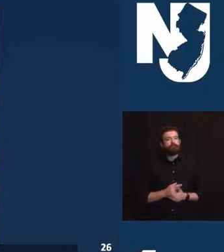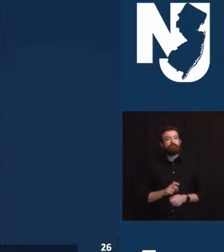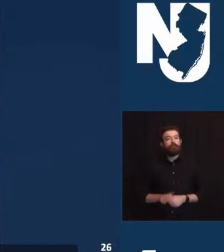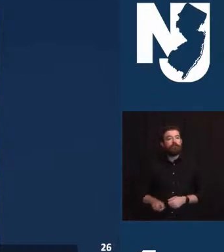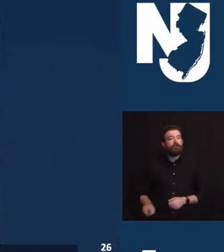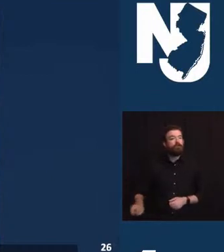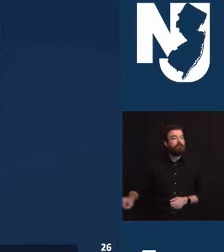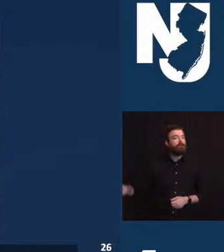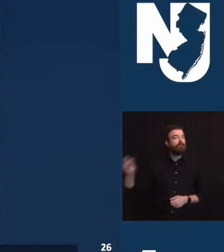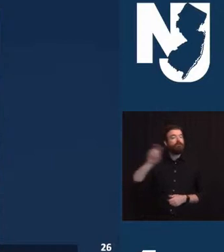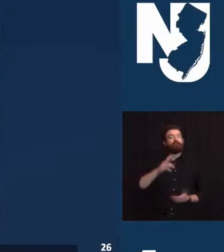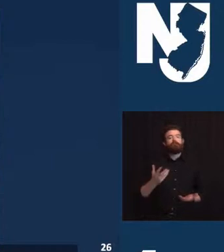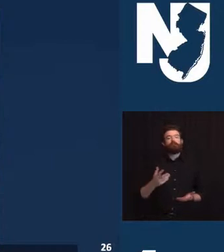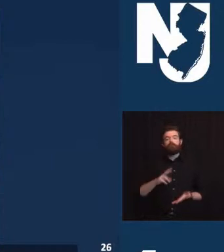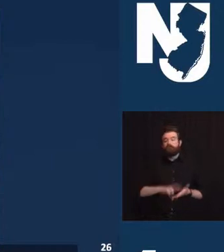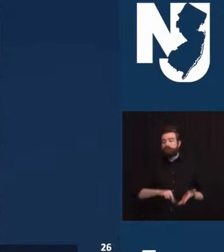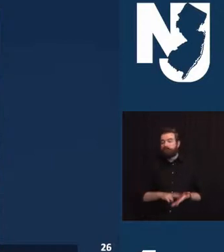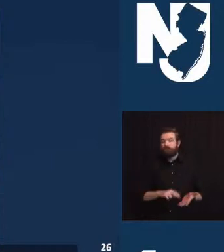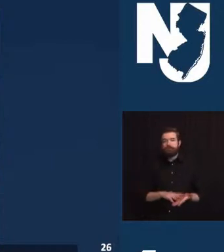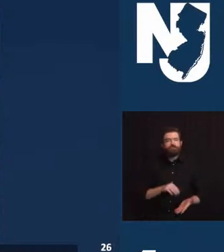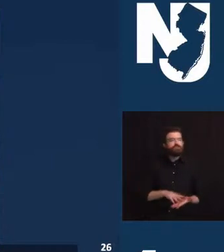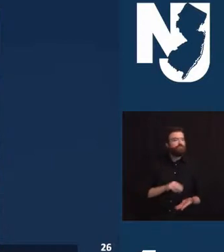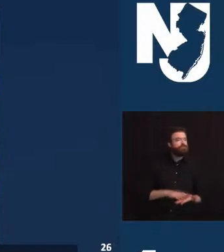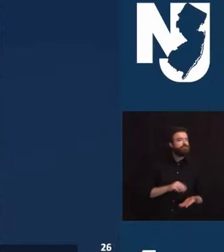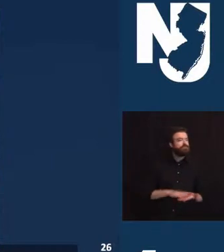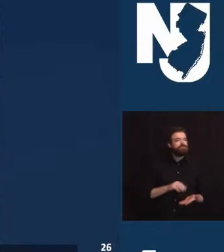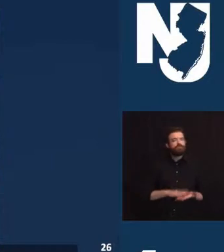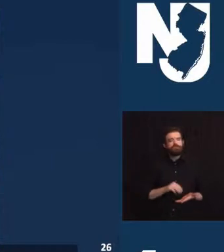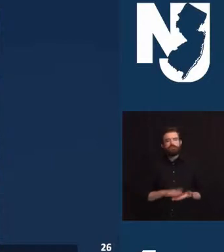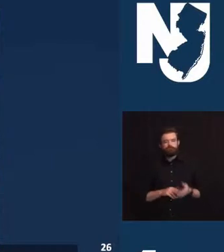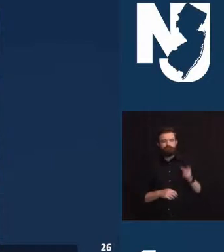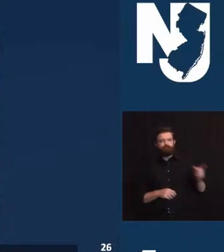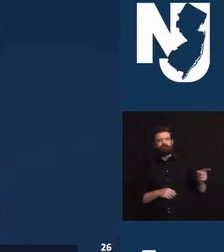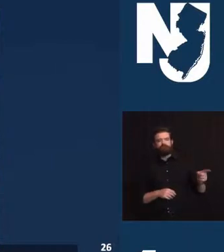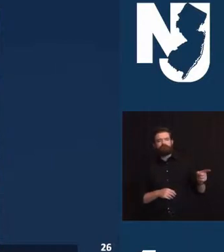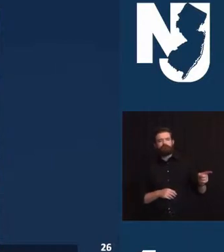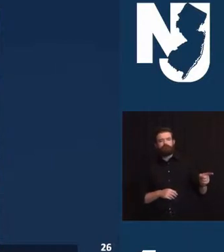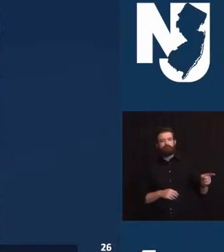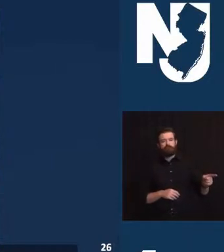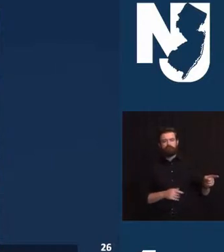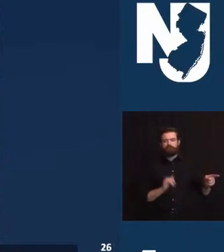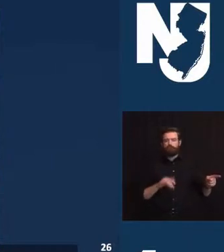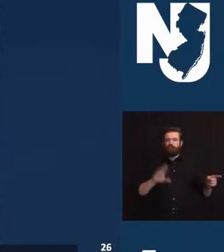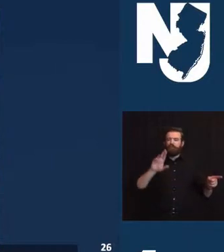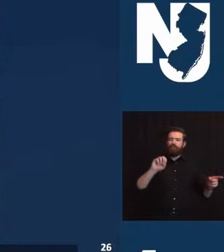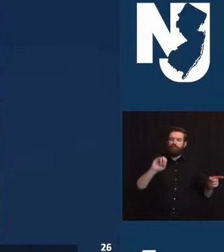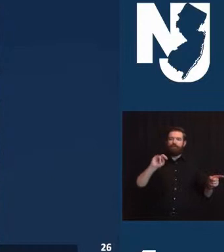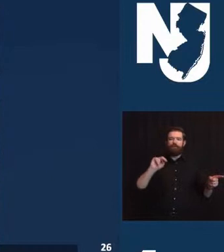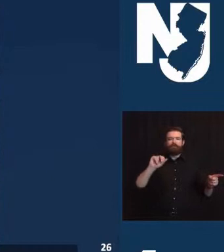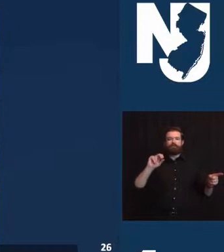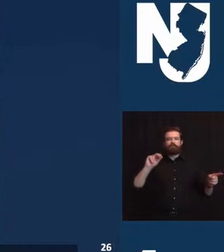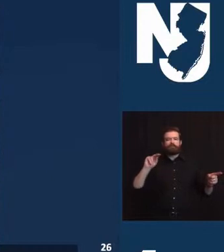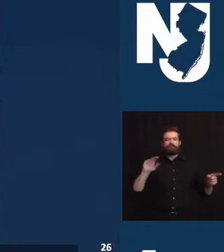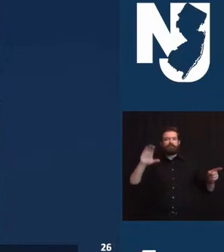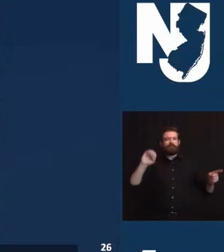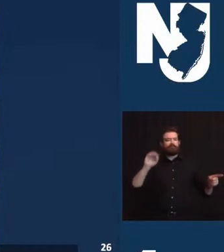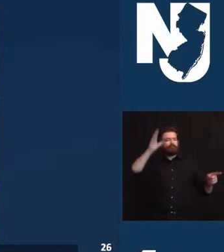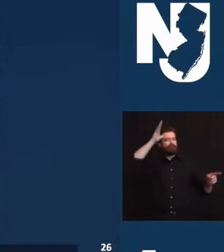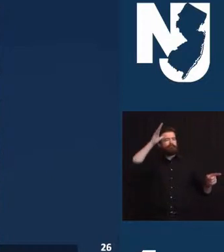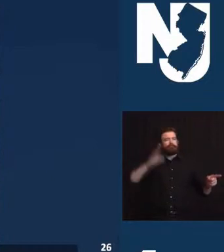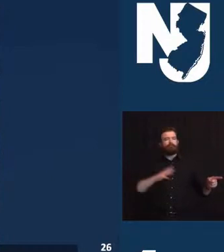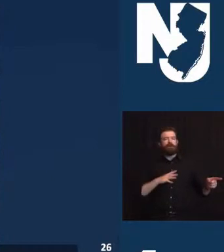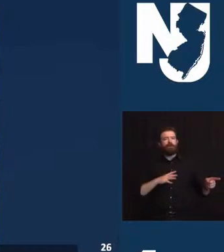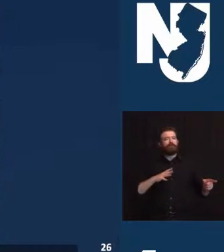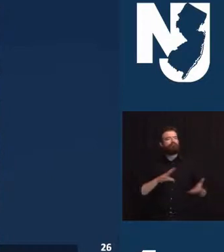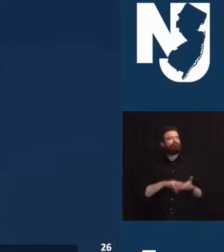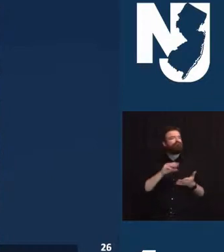he picked up. He was a true Renaissance man. Madhukar leaves behind his wife, Krishna, and